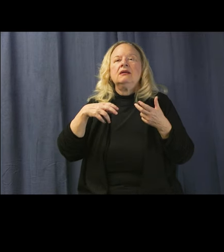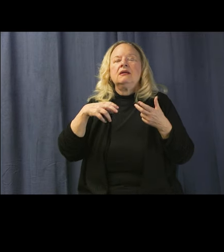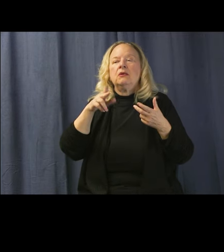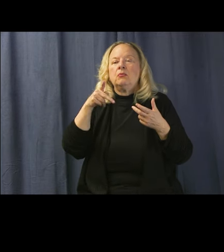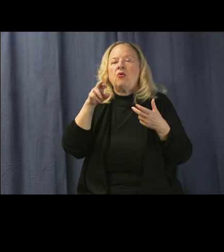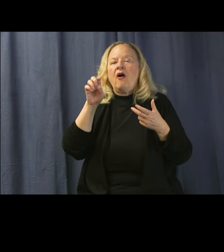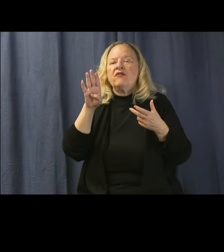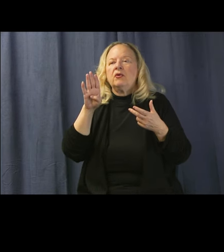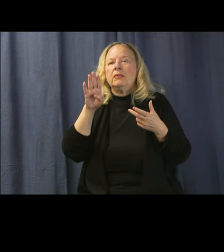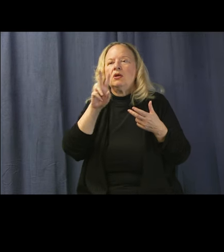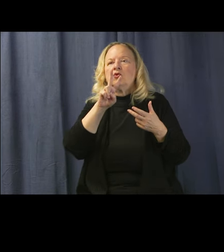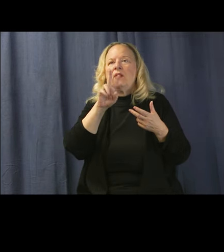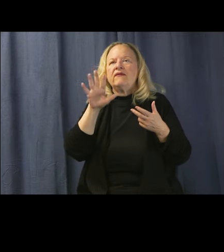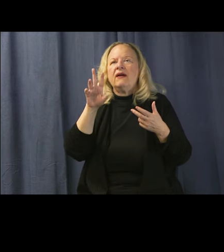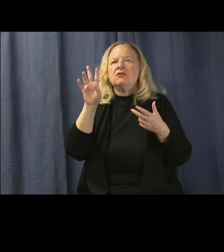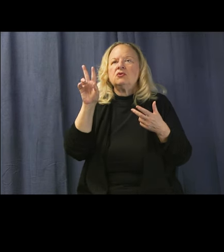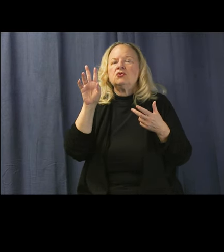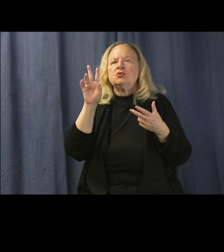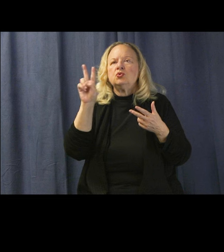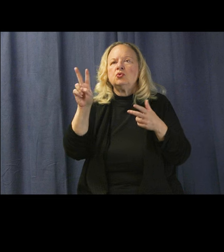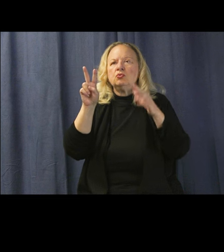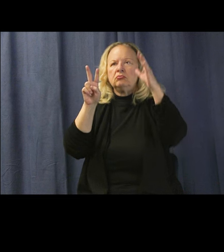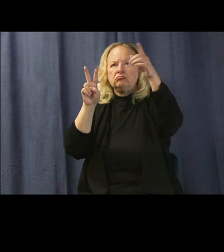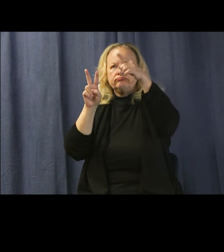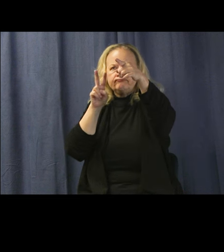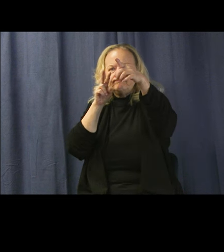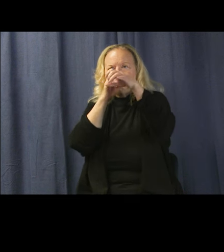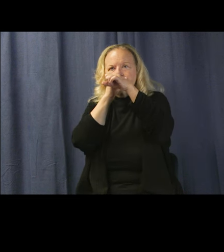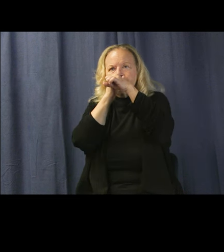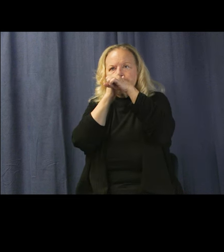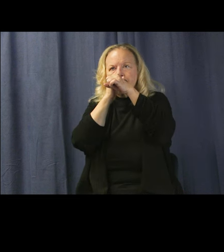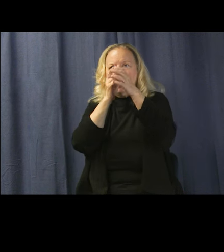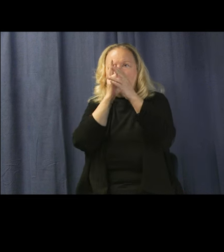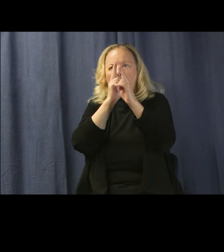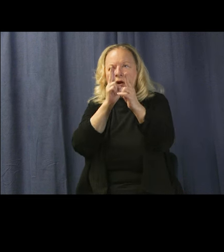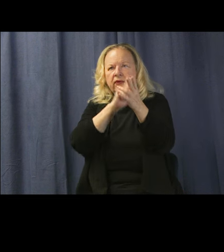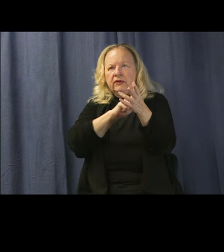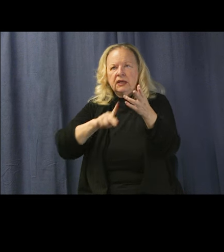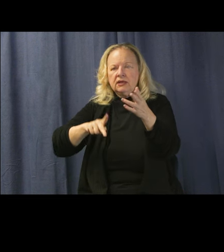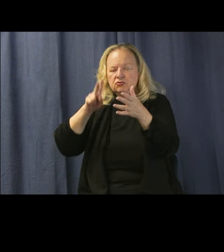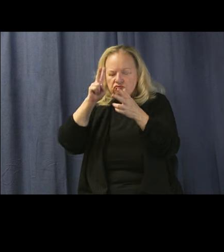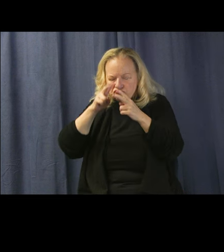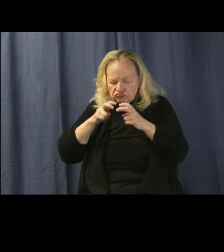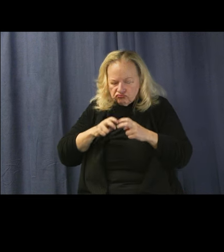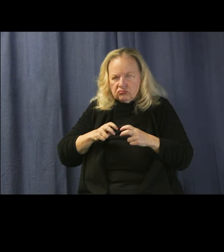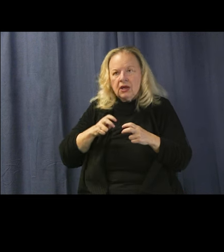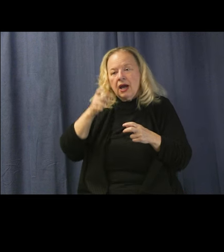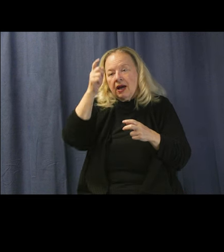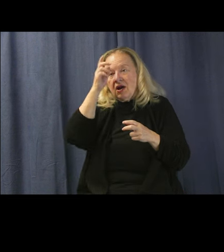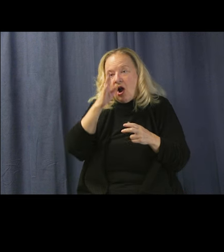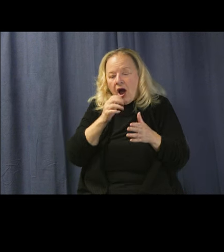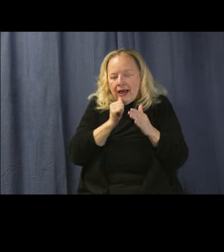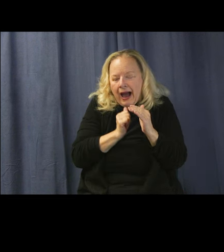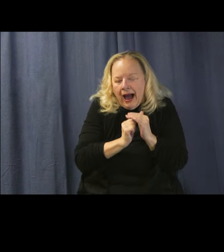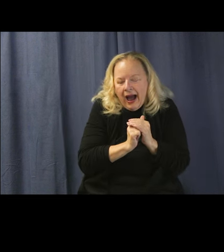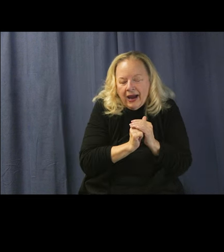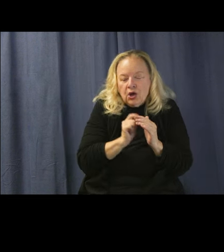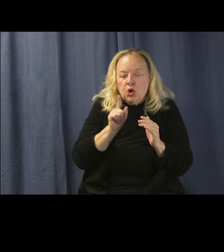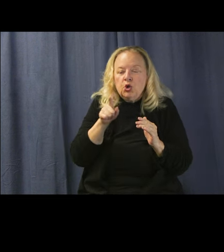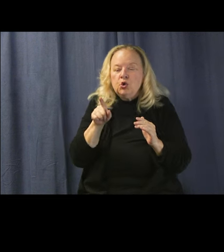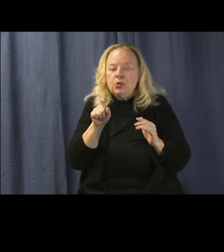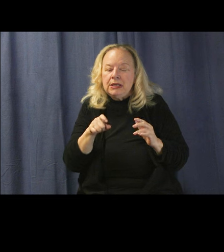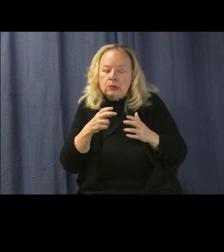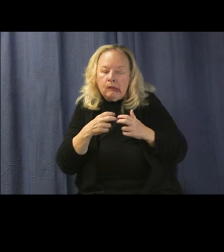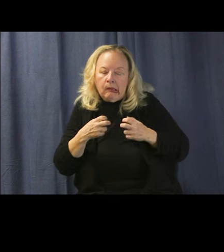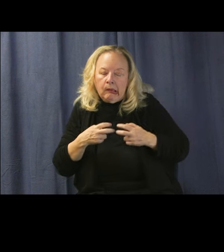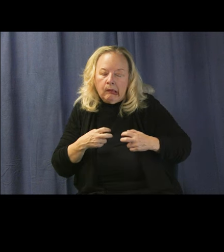So Proverbs 25:2. It's the glory of God to conceal a matter, but the honor of kings to search it out. God likes to hide things, and we got to dig